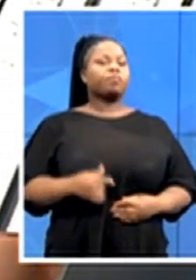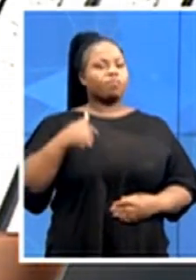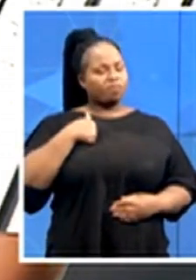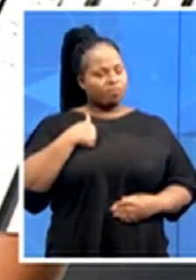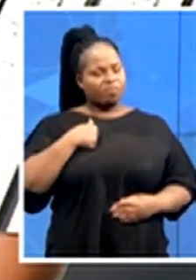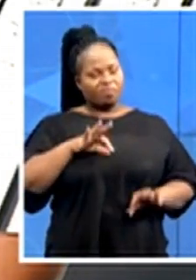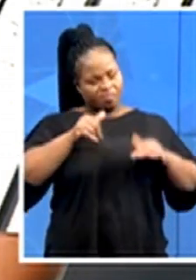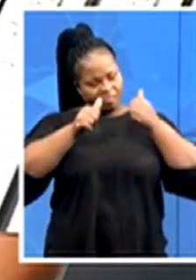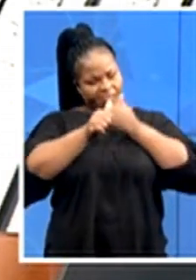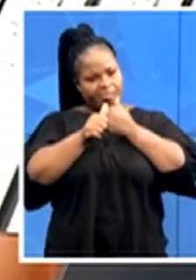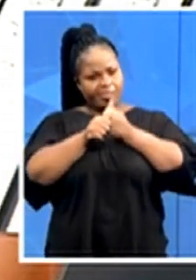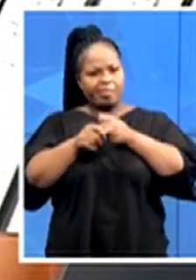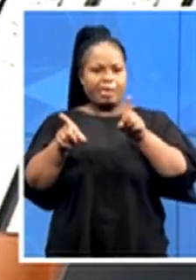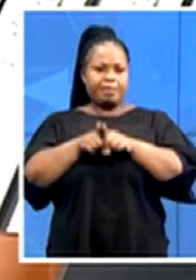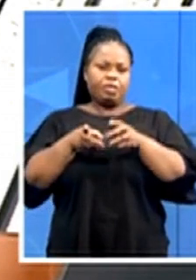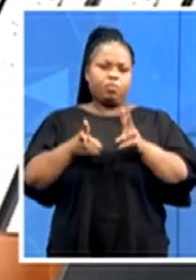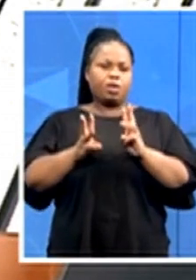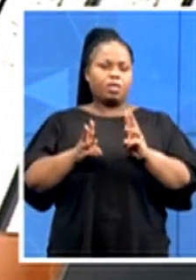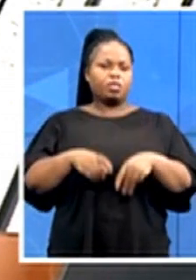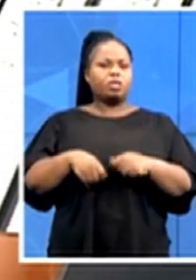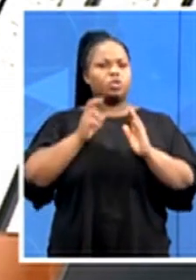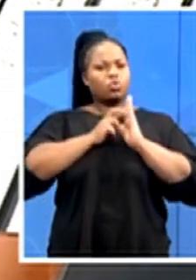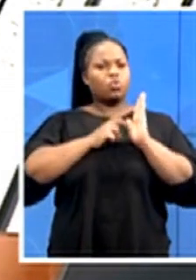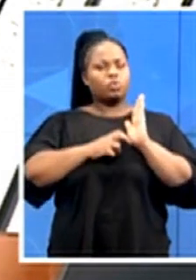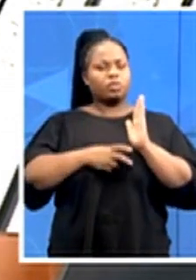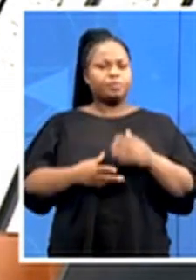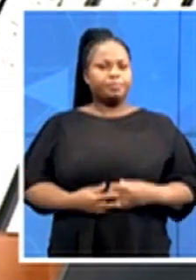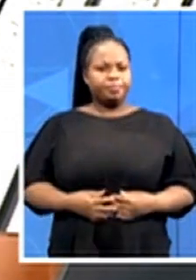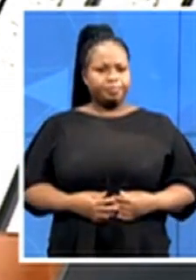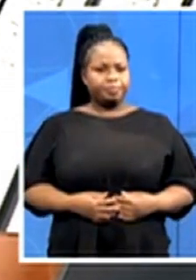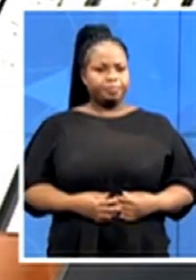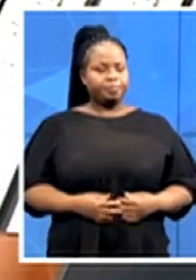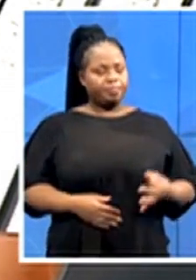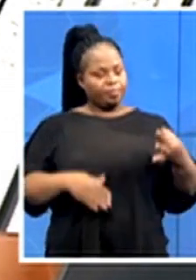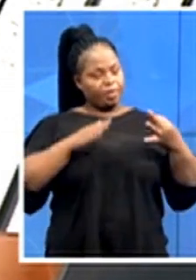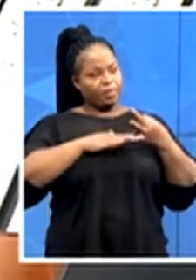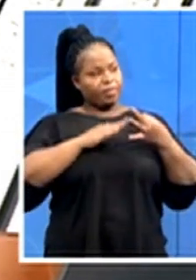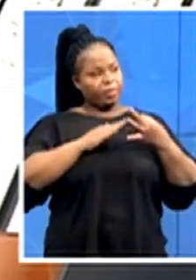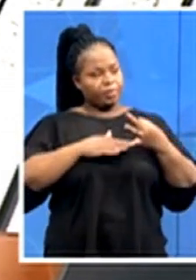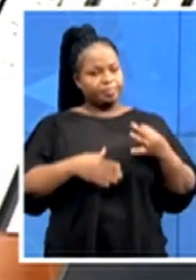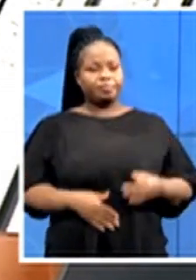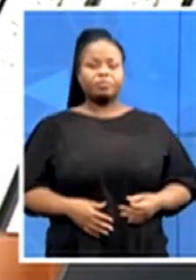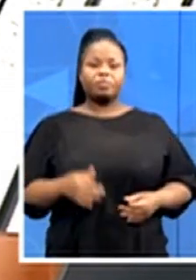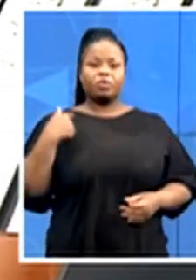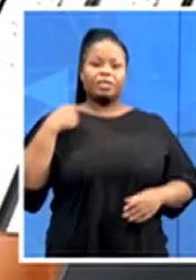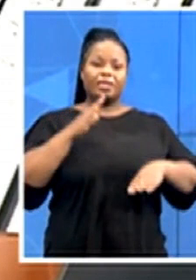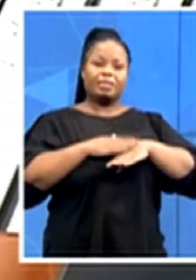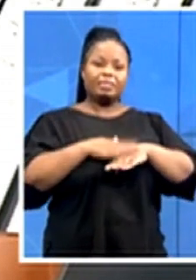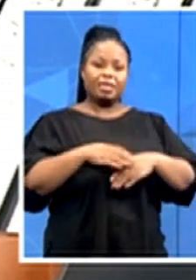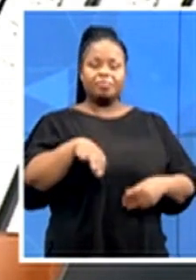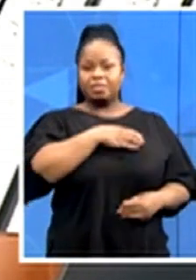protocol throughout. The third one, by the time President Zuma assigned